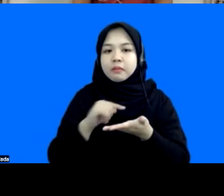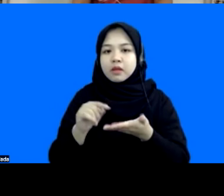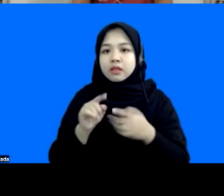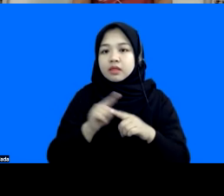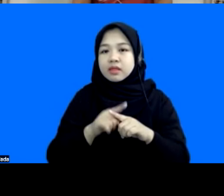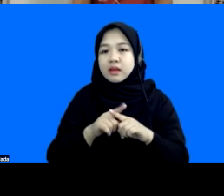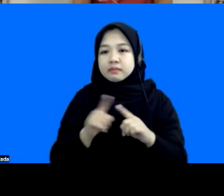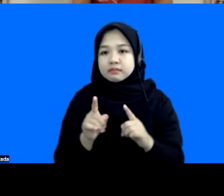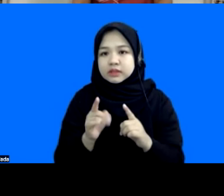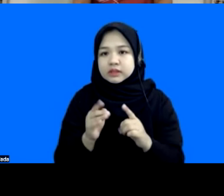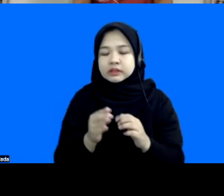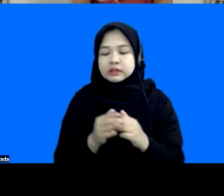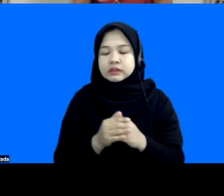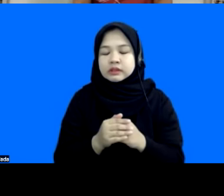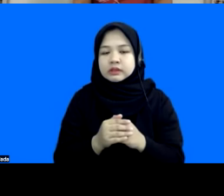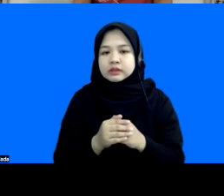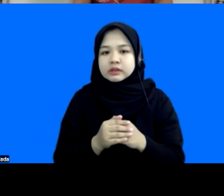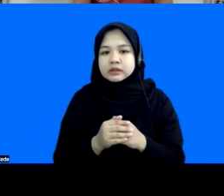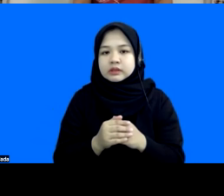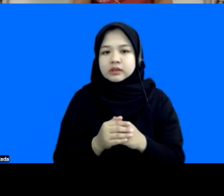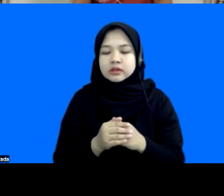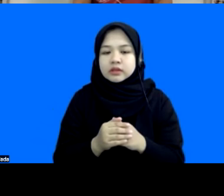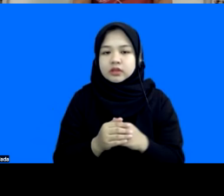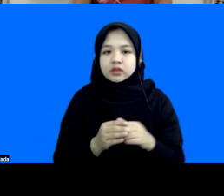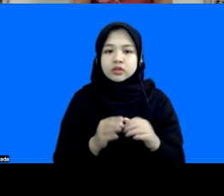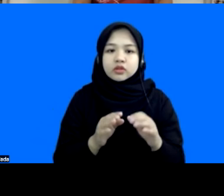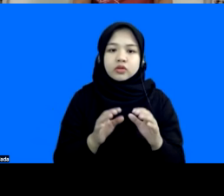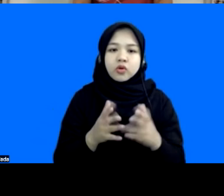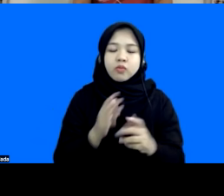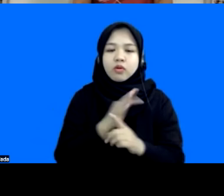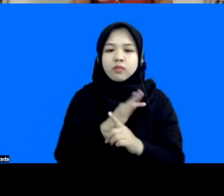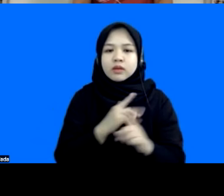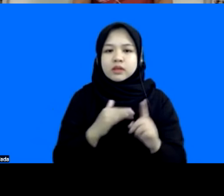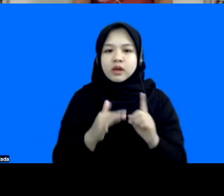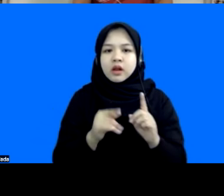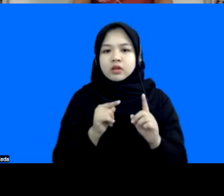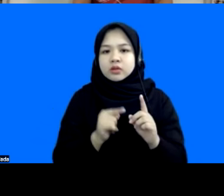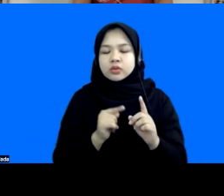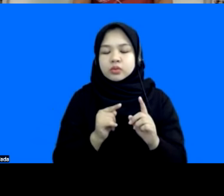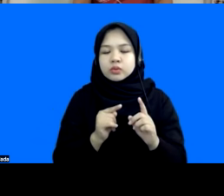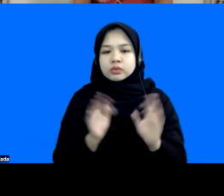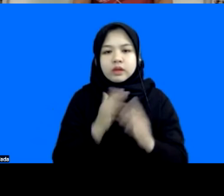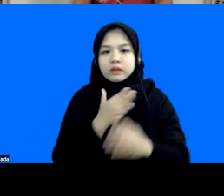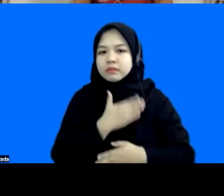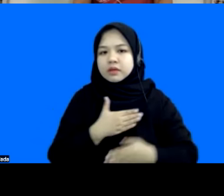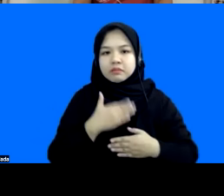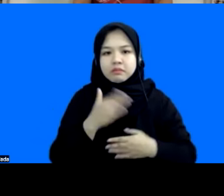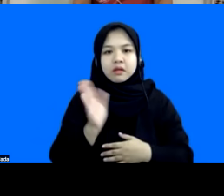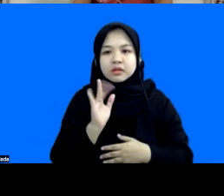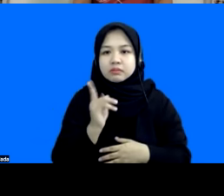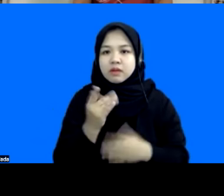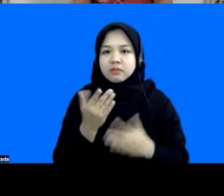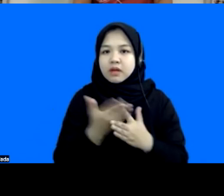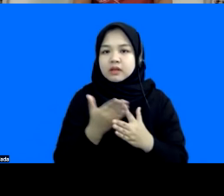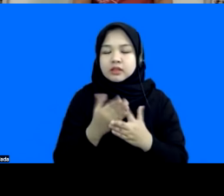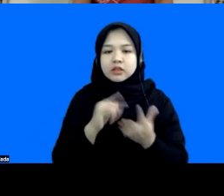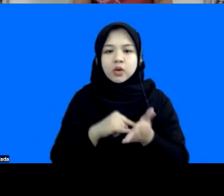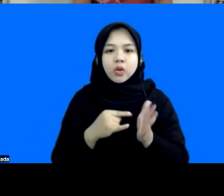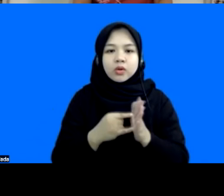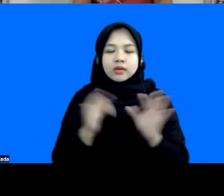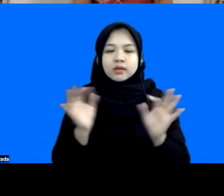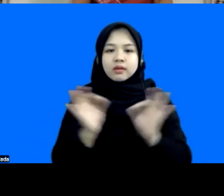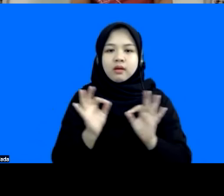a group was excluded from this because they have no access to technology. This being the community that from the